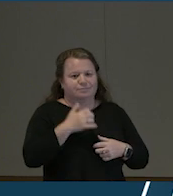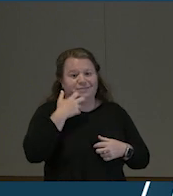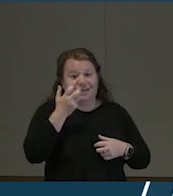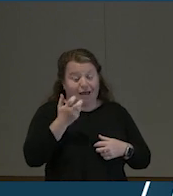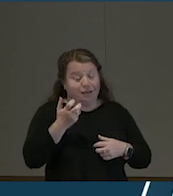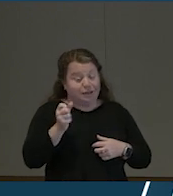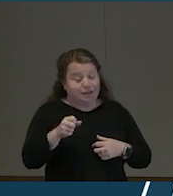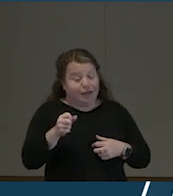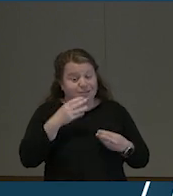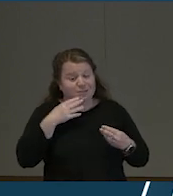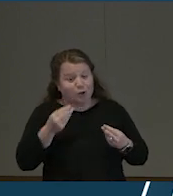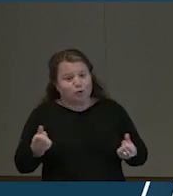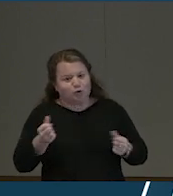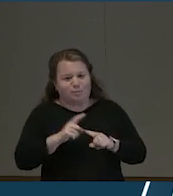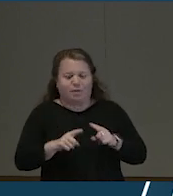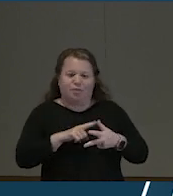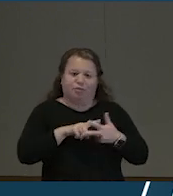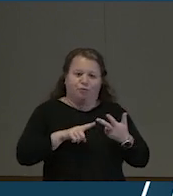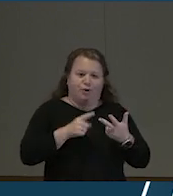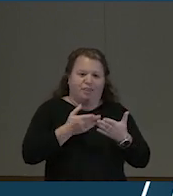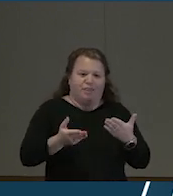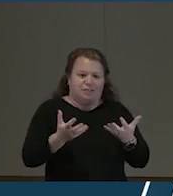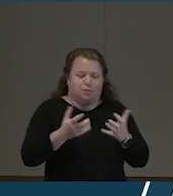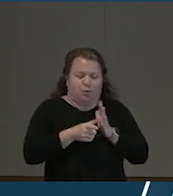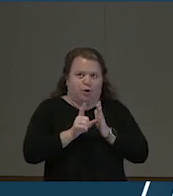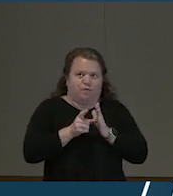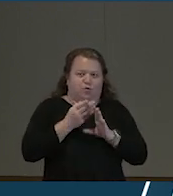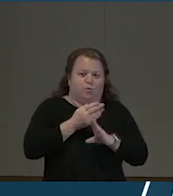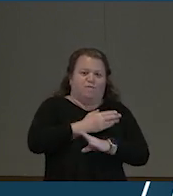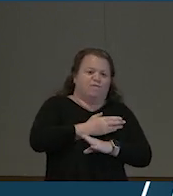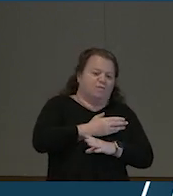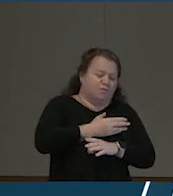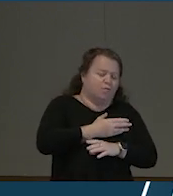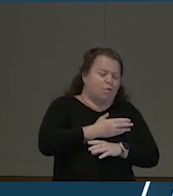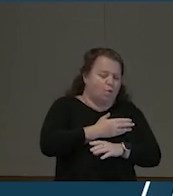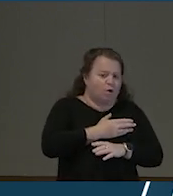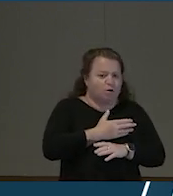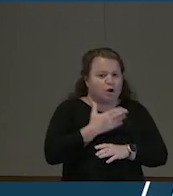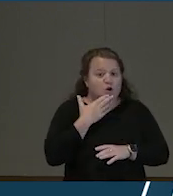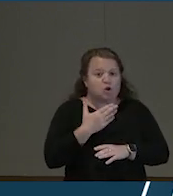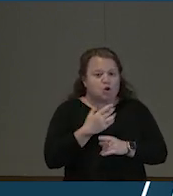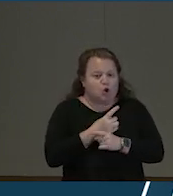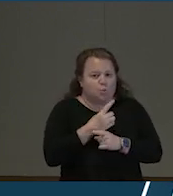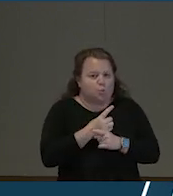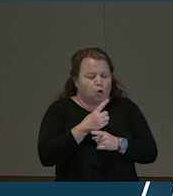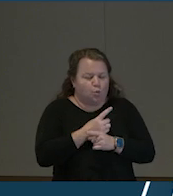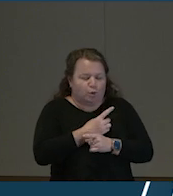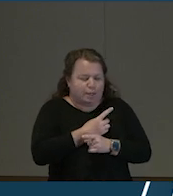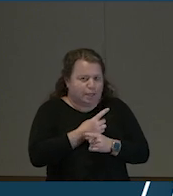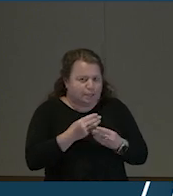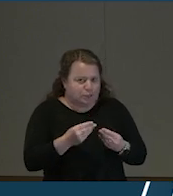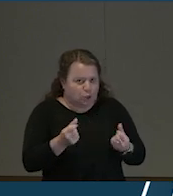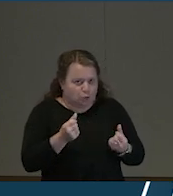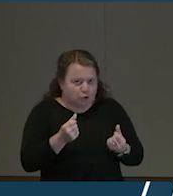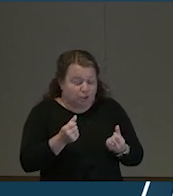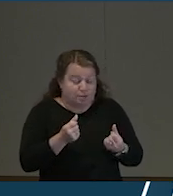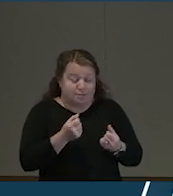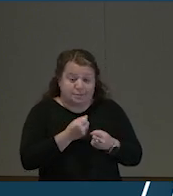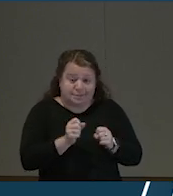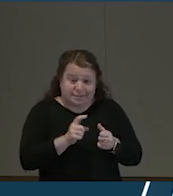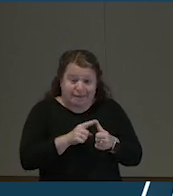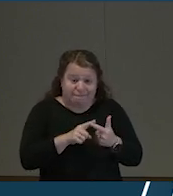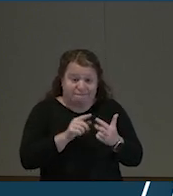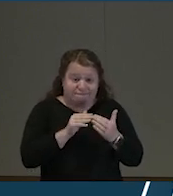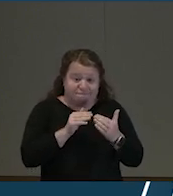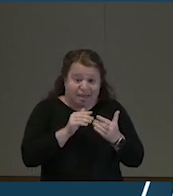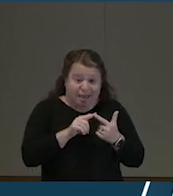solution, okay? But there are 3 things we want to review when we're thinking about a good or appropriate solution. Is it safe? Is it fair? And does it lead